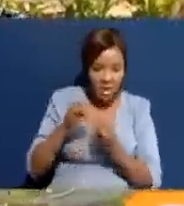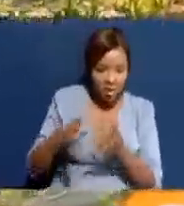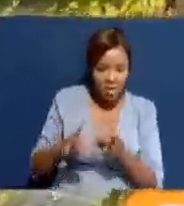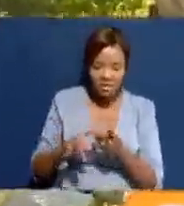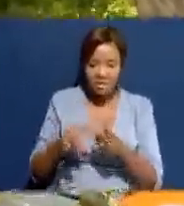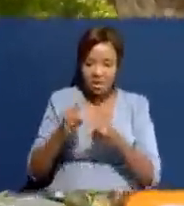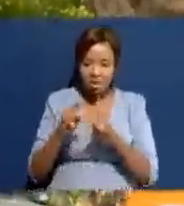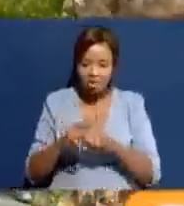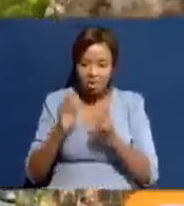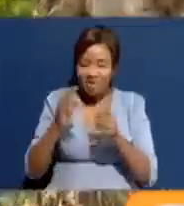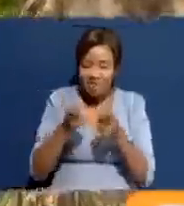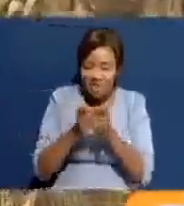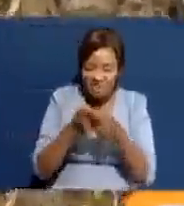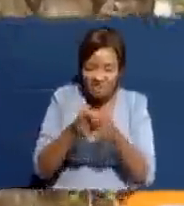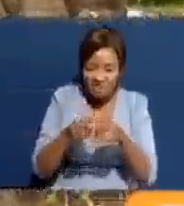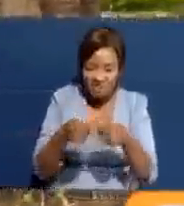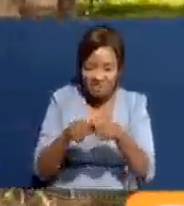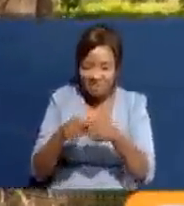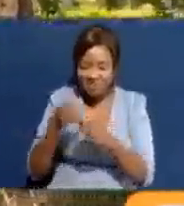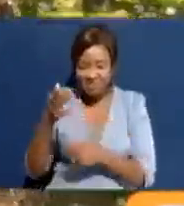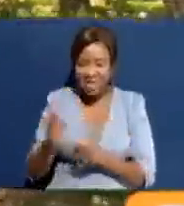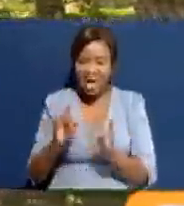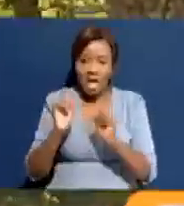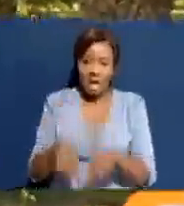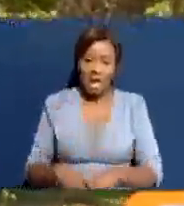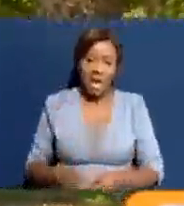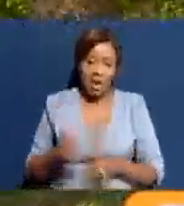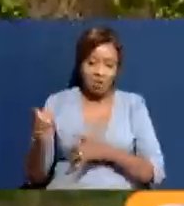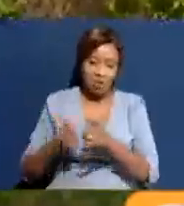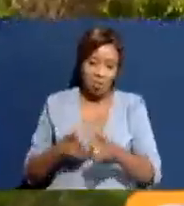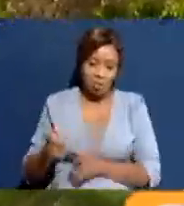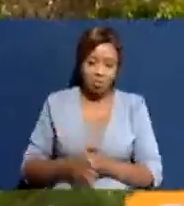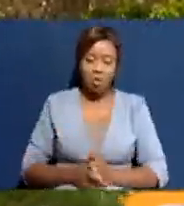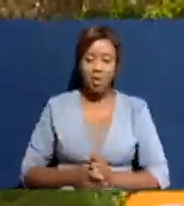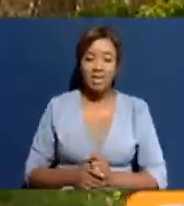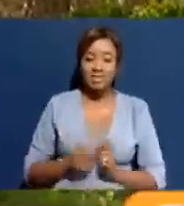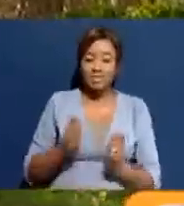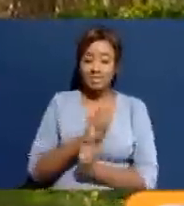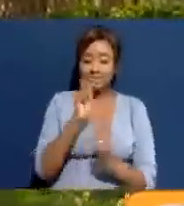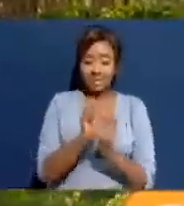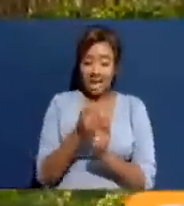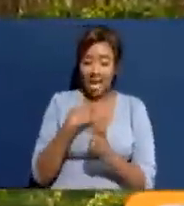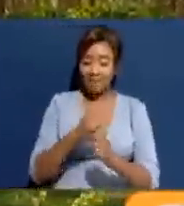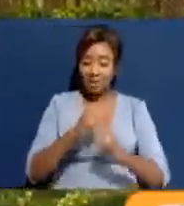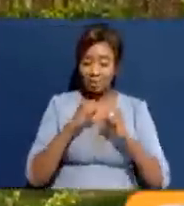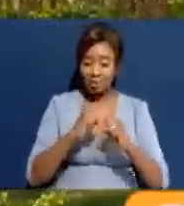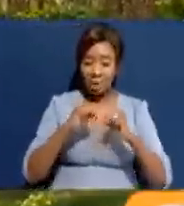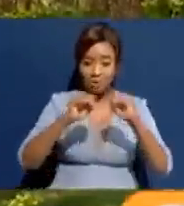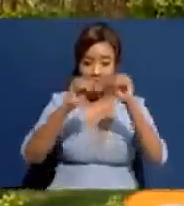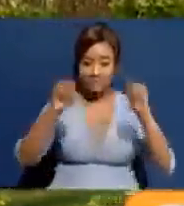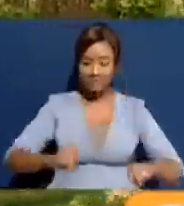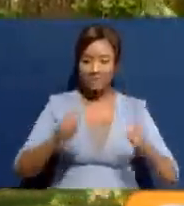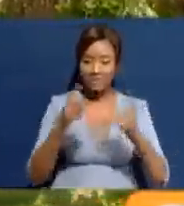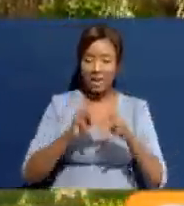defects, and also alert the management when the crop is due for harvesting. With a precisely accurate system, the management